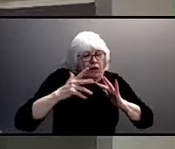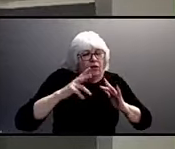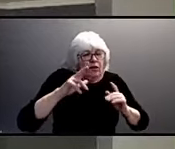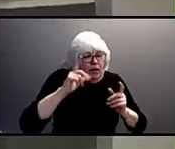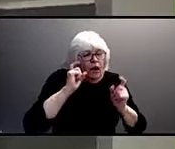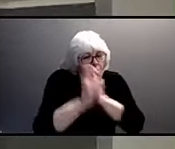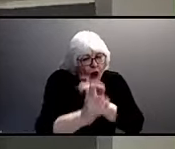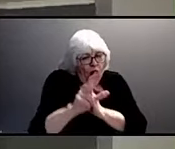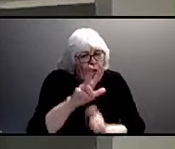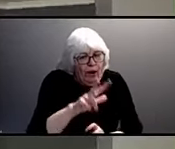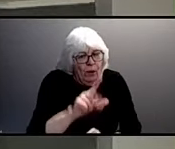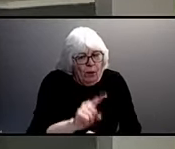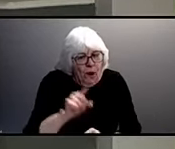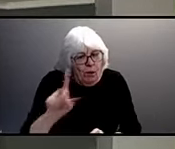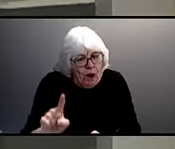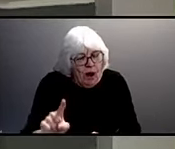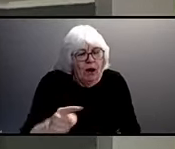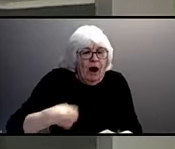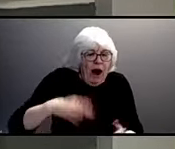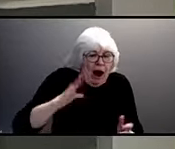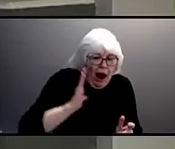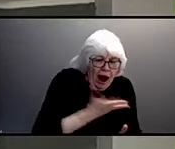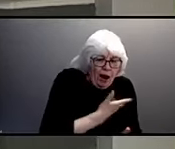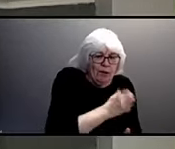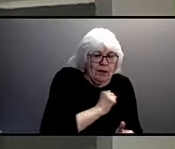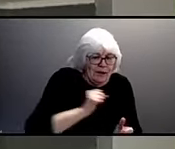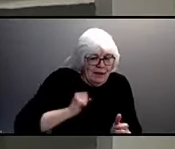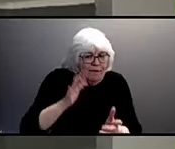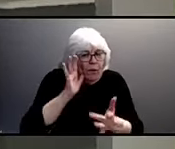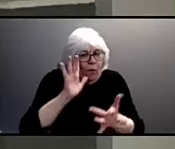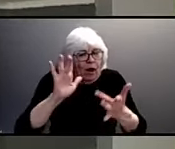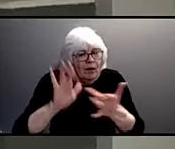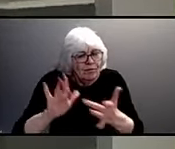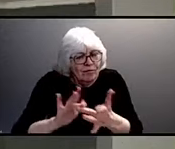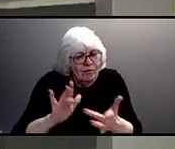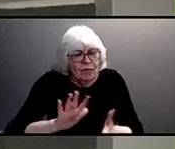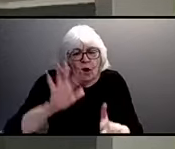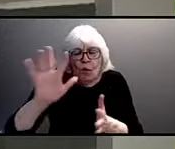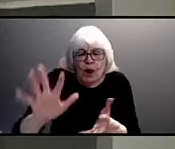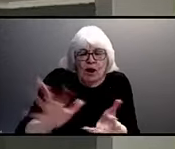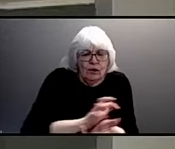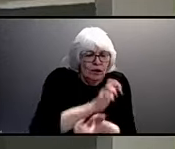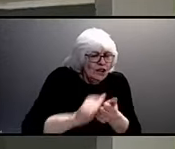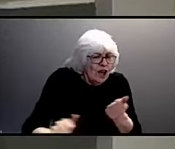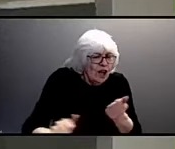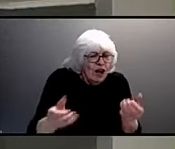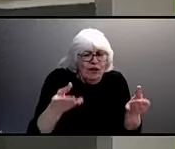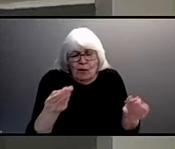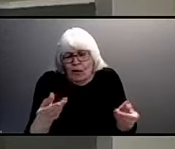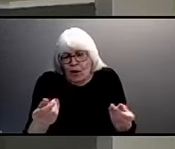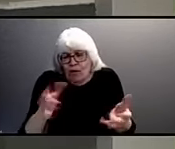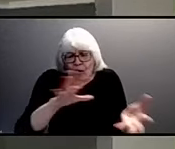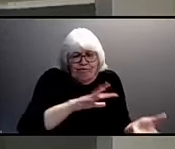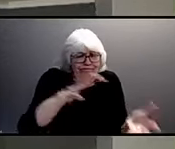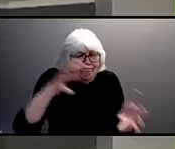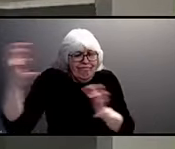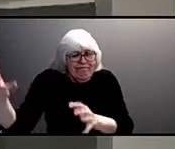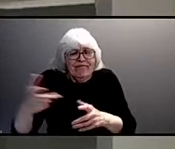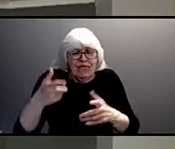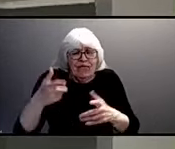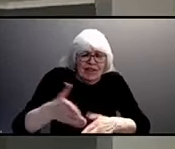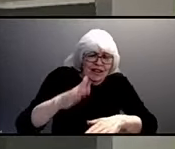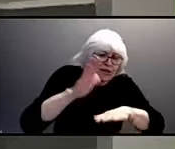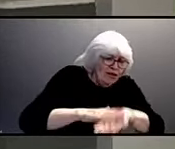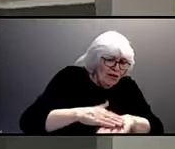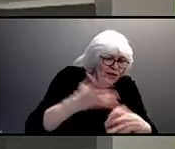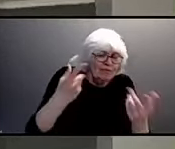can reach out to you and speak to you about your destroyed property or destruction that is on or near your property. In addition